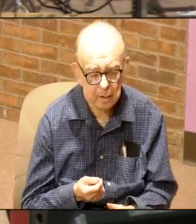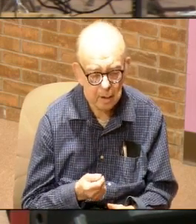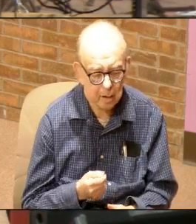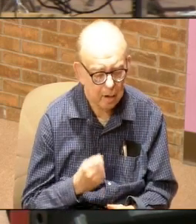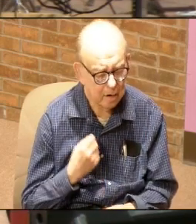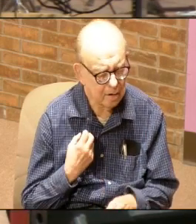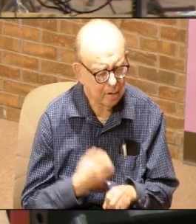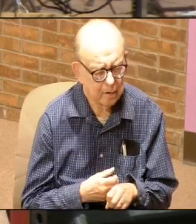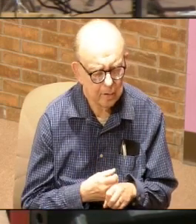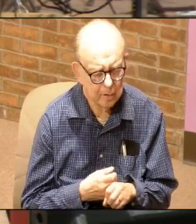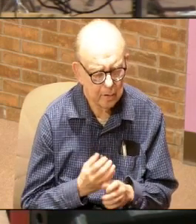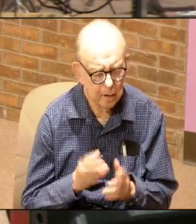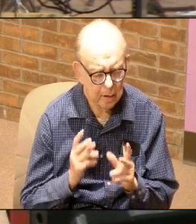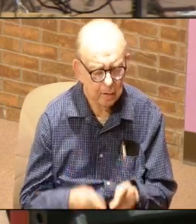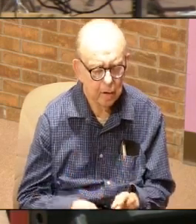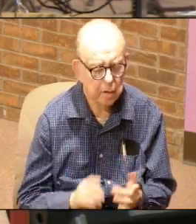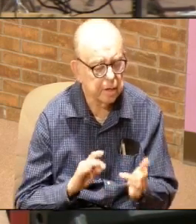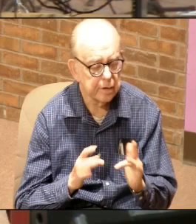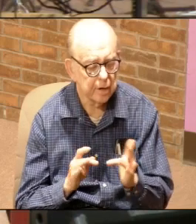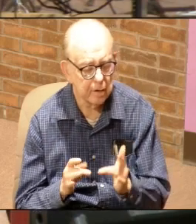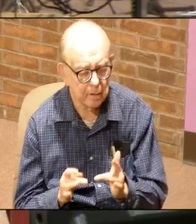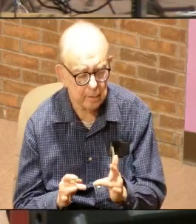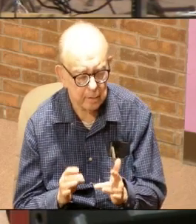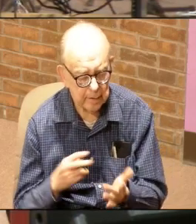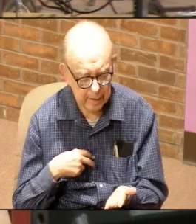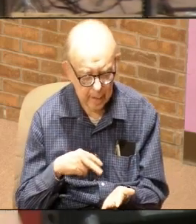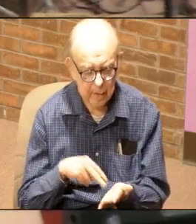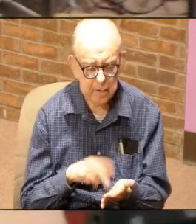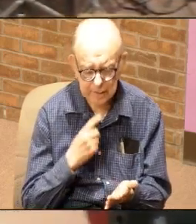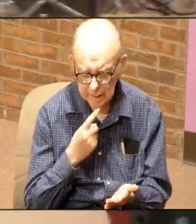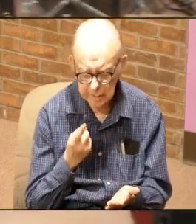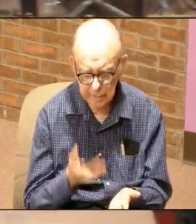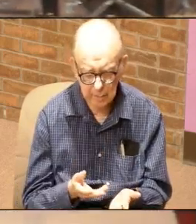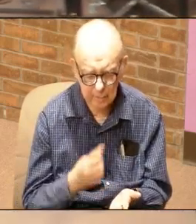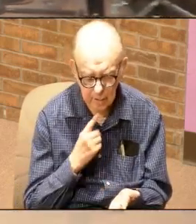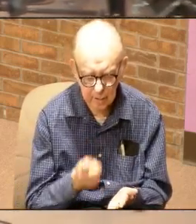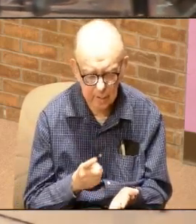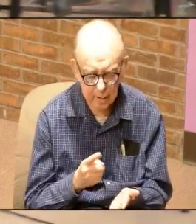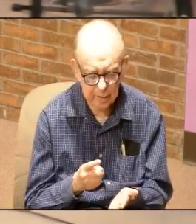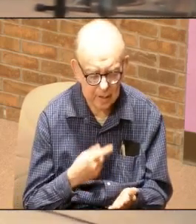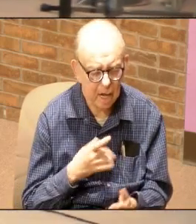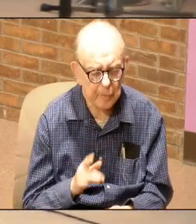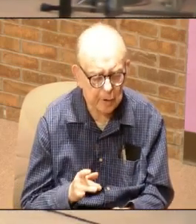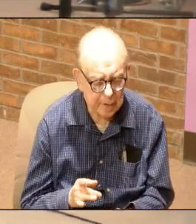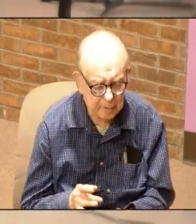It's very hard for someone online if I stand here and tell you that I'm hurting.